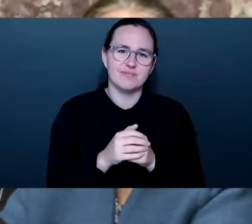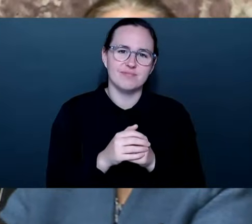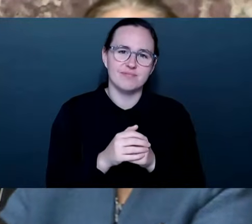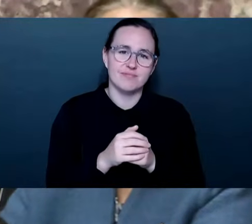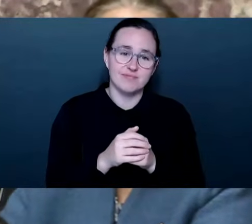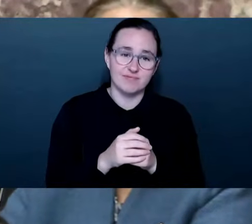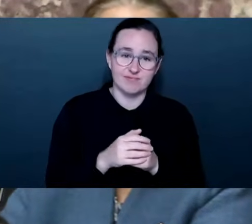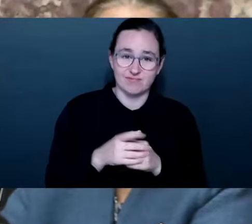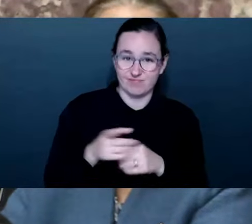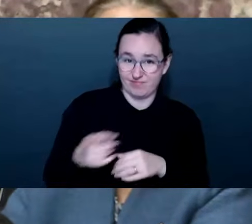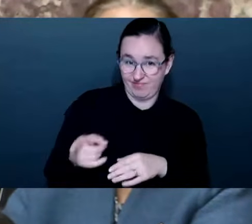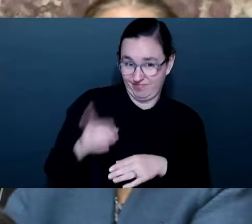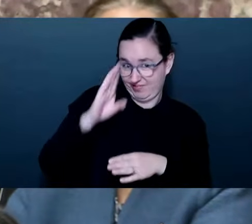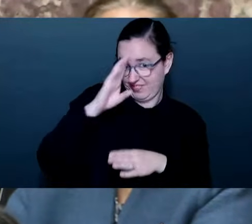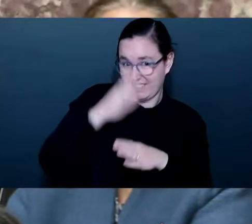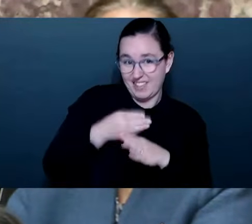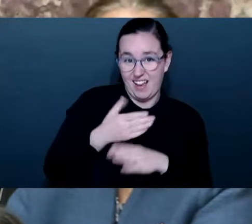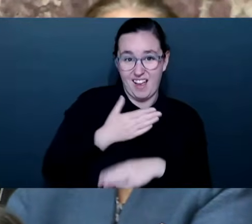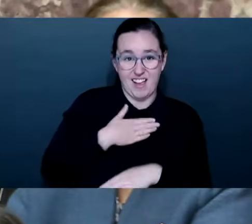16 years old.